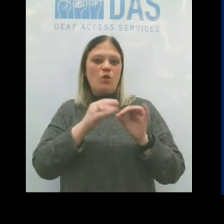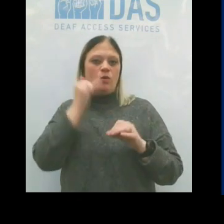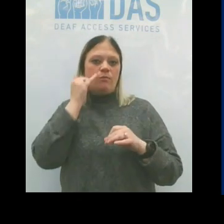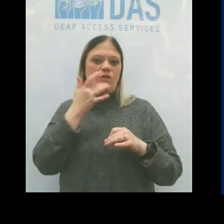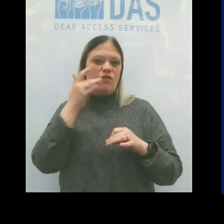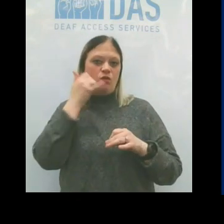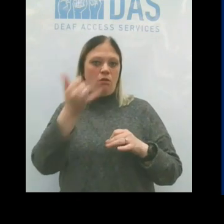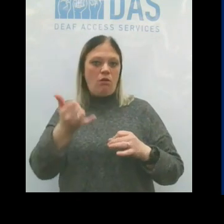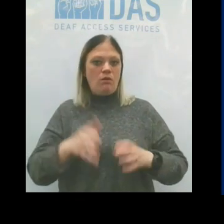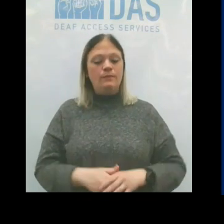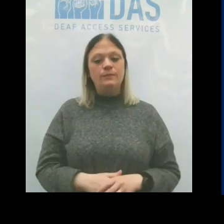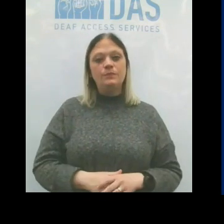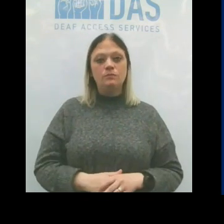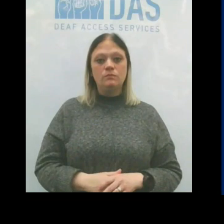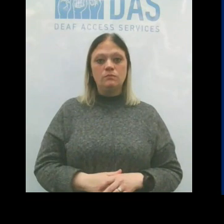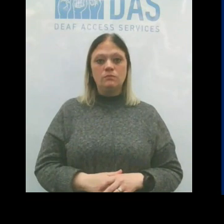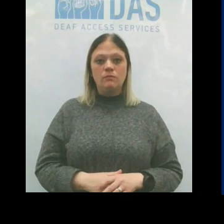call.